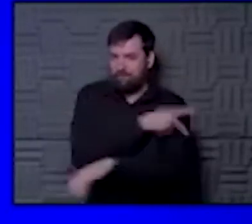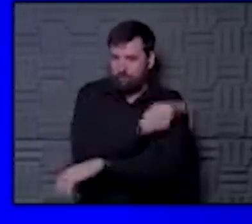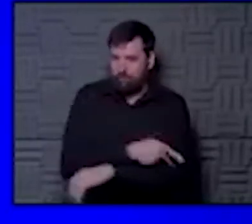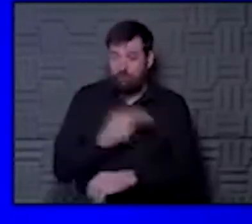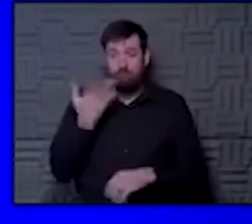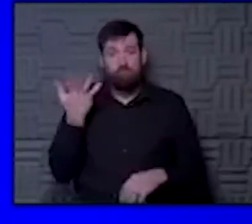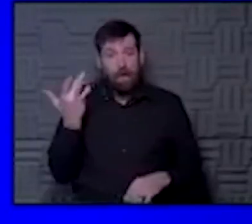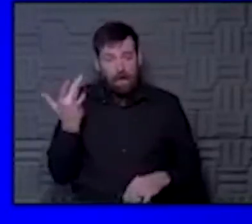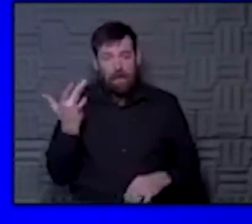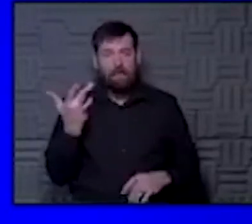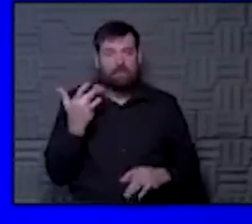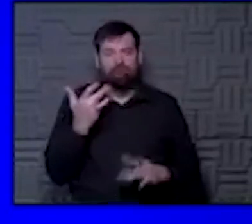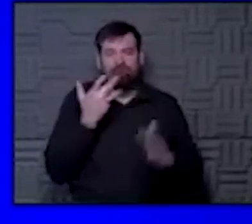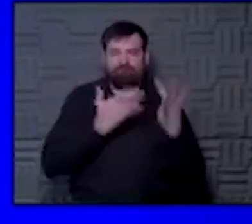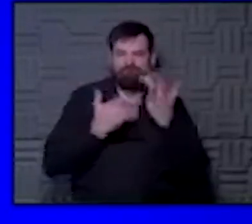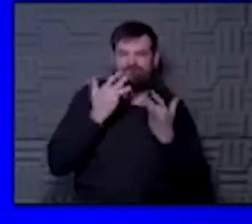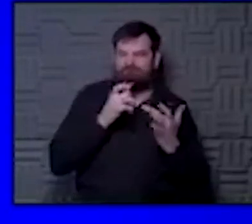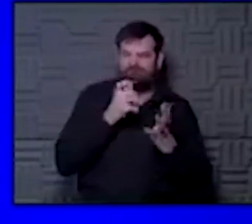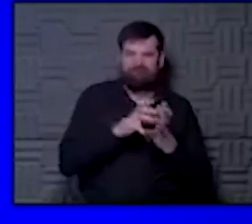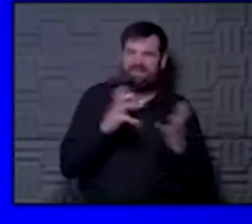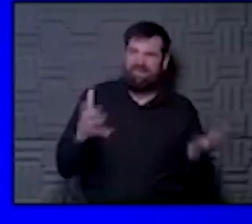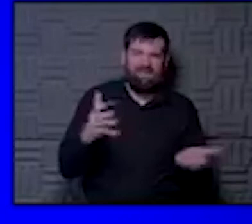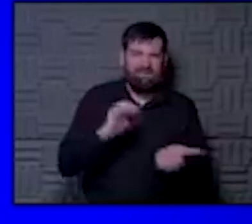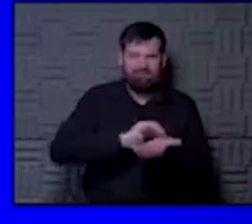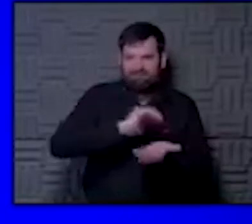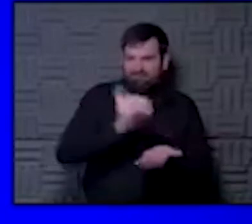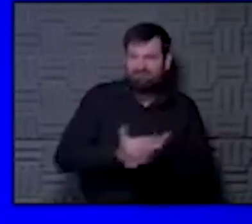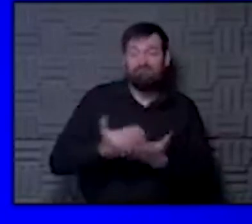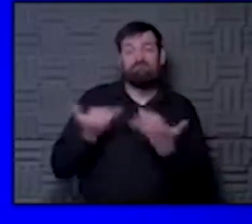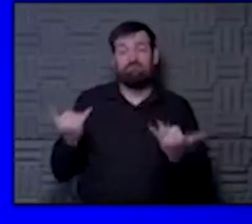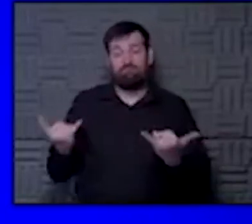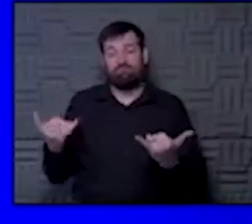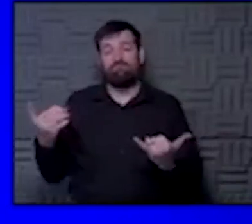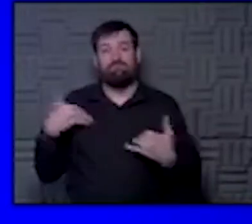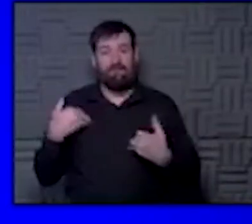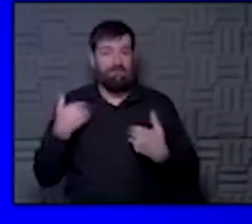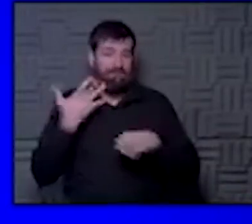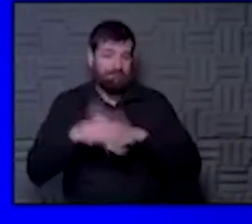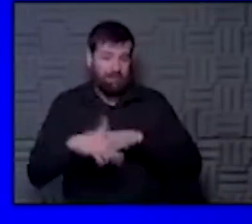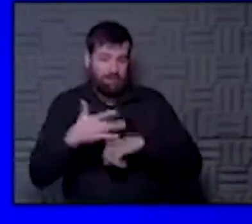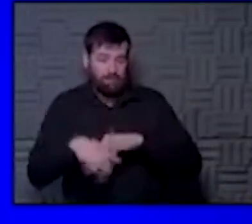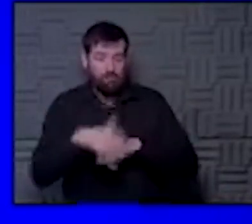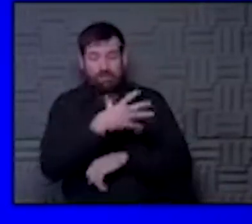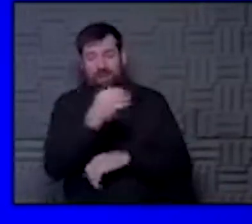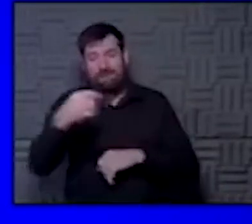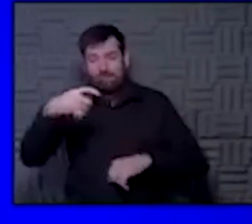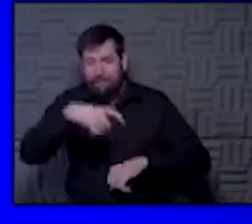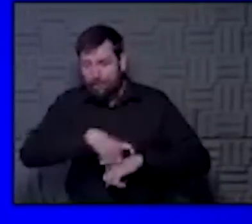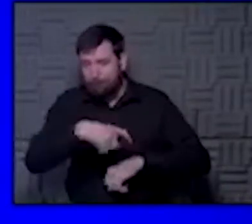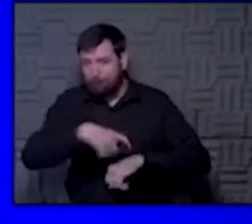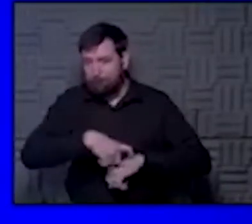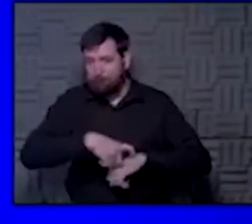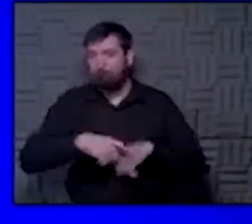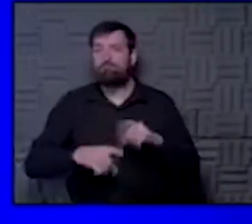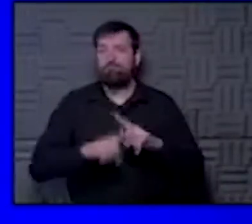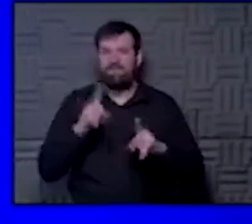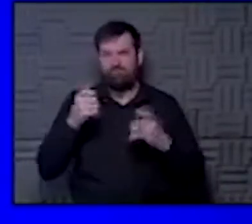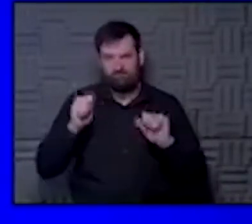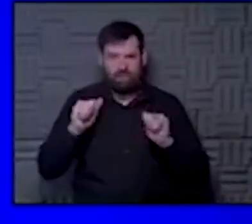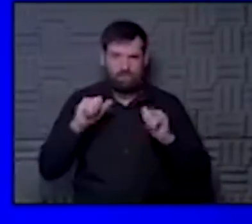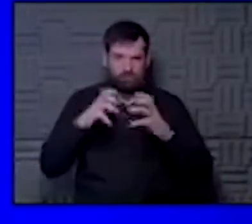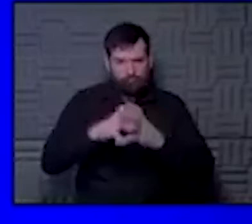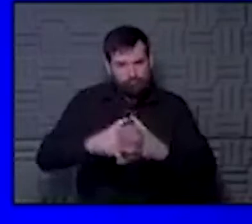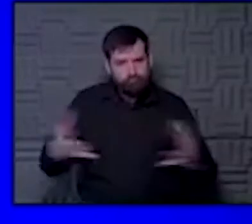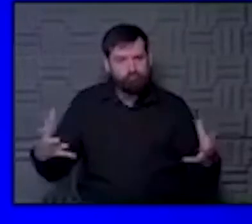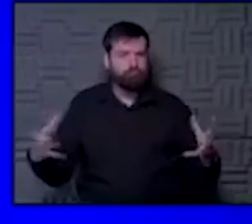of initially we had supply issues. Currently we do have the infusion space and the time it takes to infuse, but we are looking to